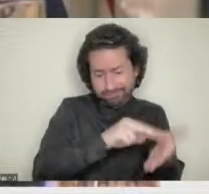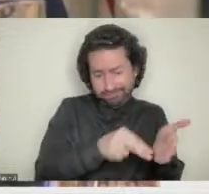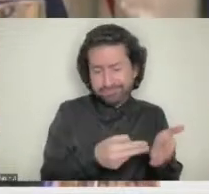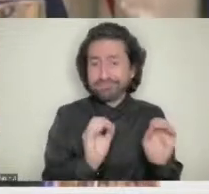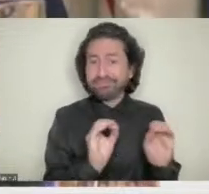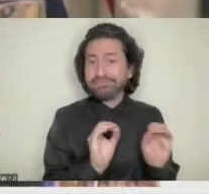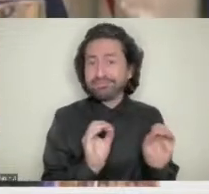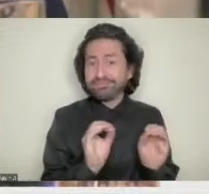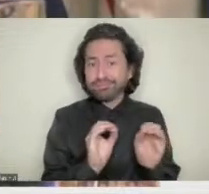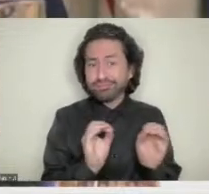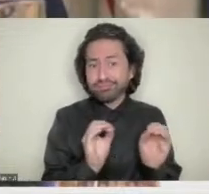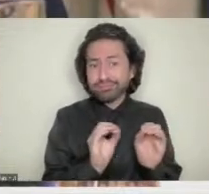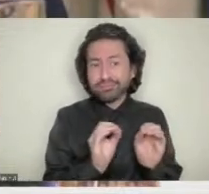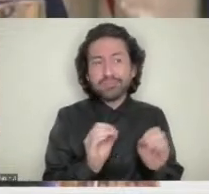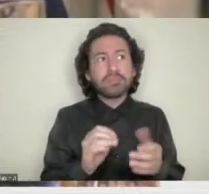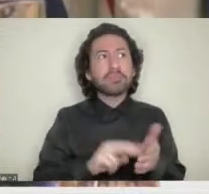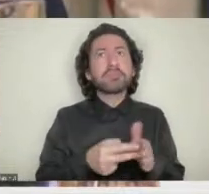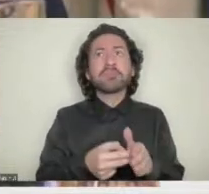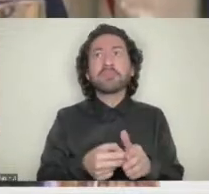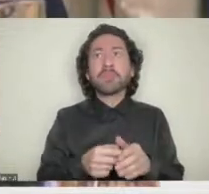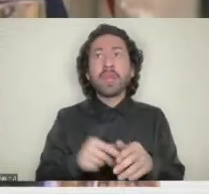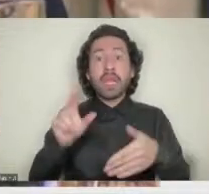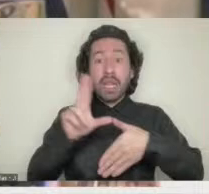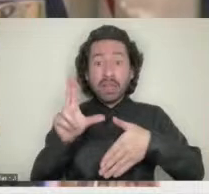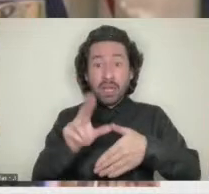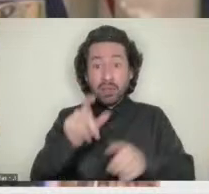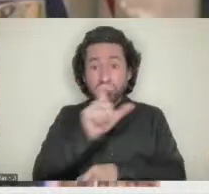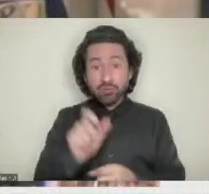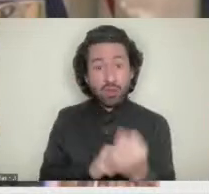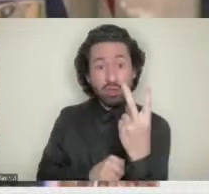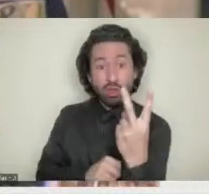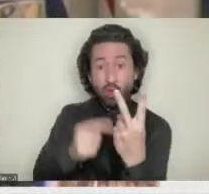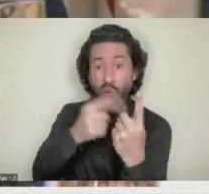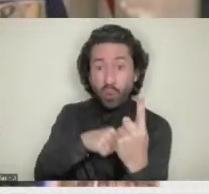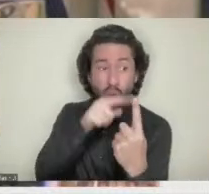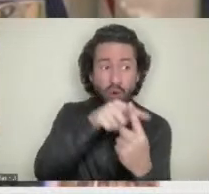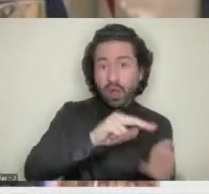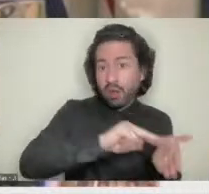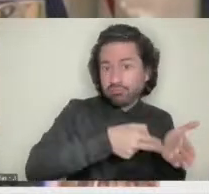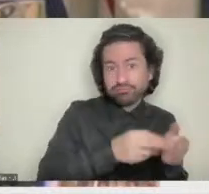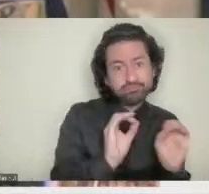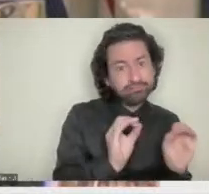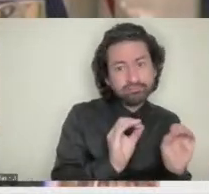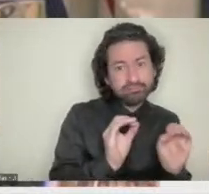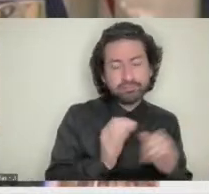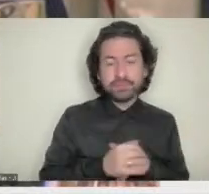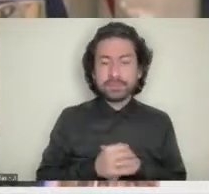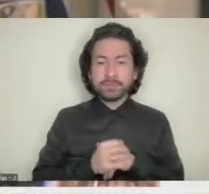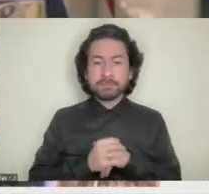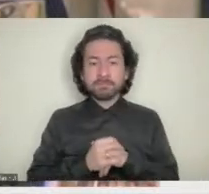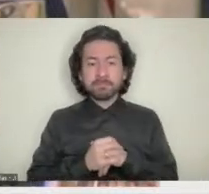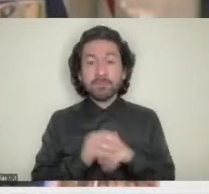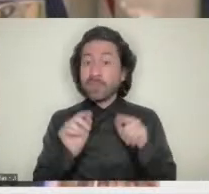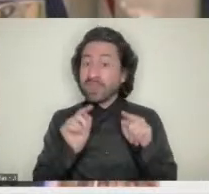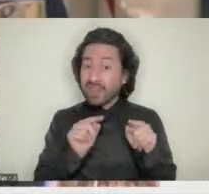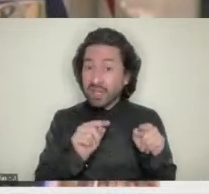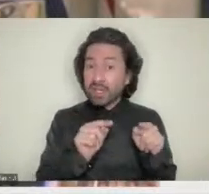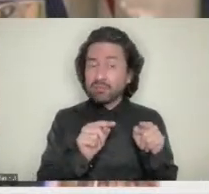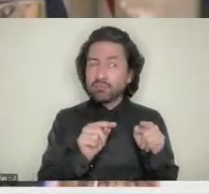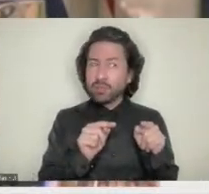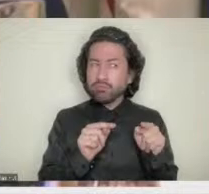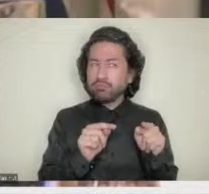market. Informality, 1 out of 2 in Latin America is informal. And